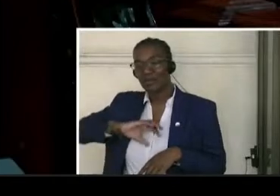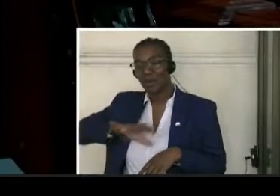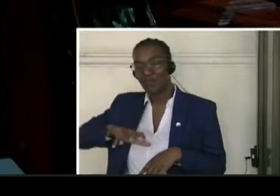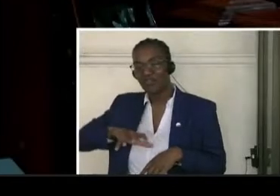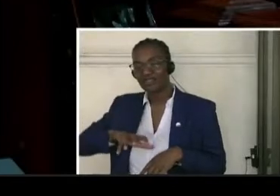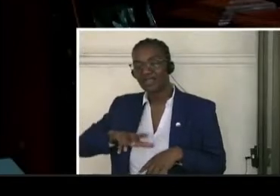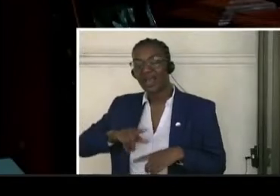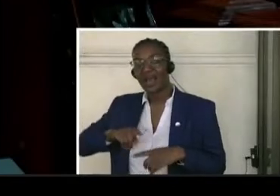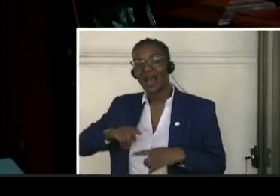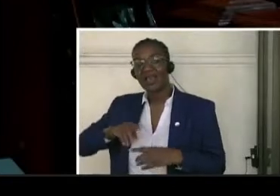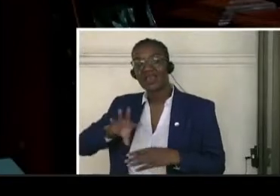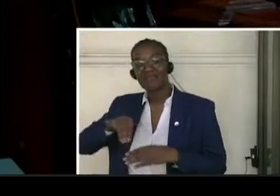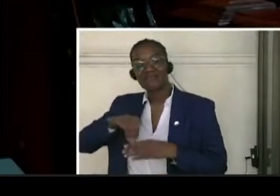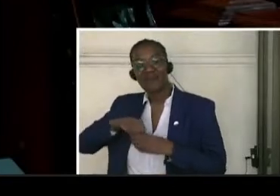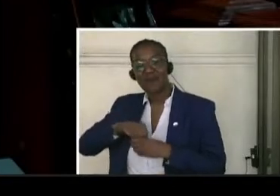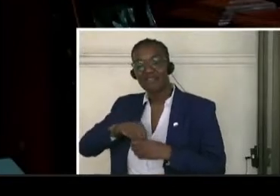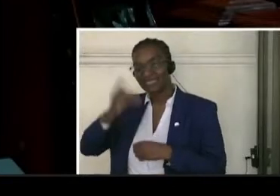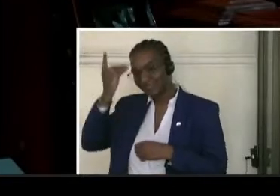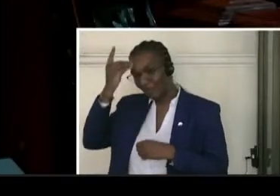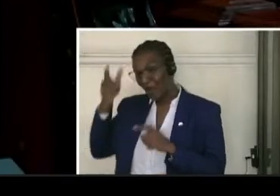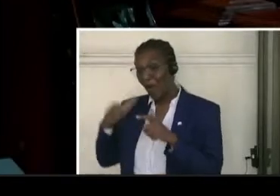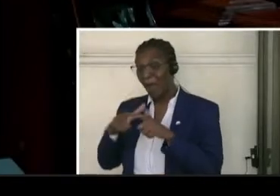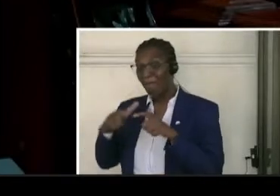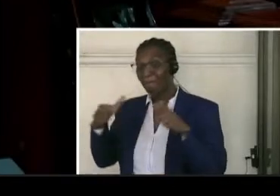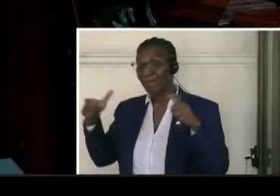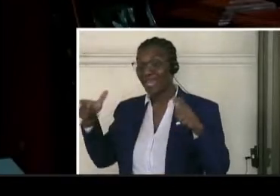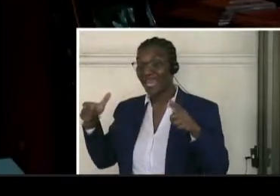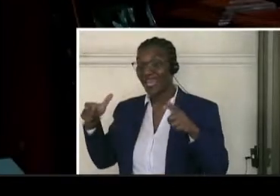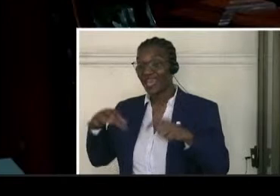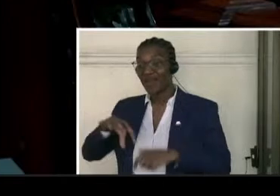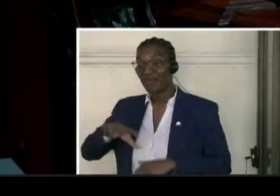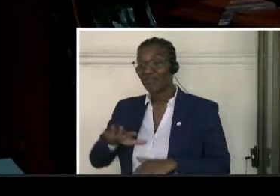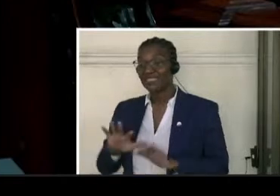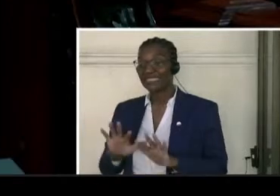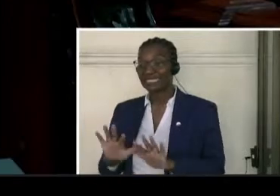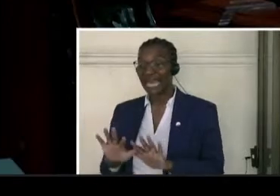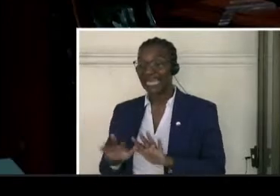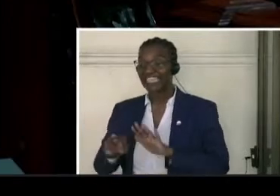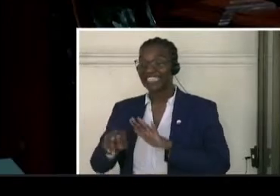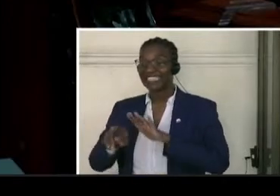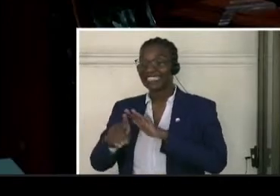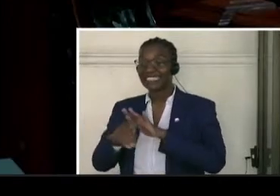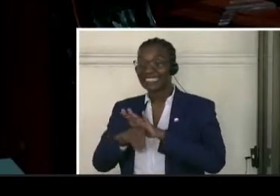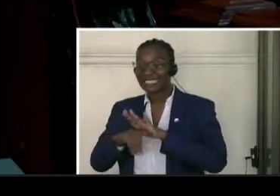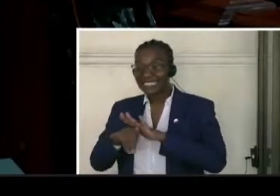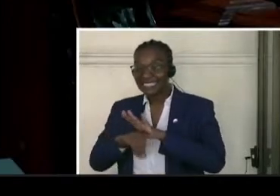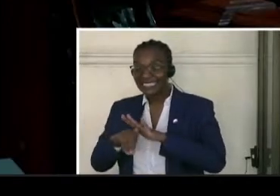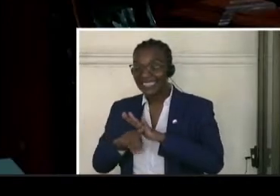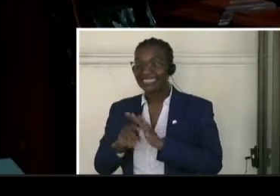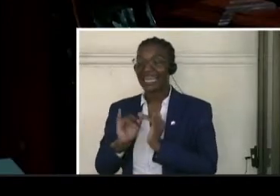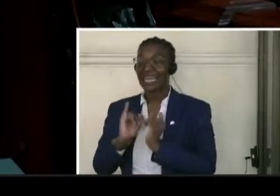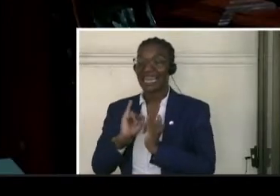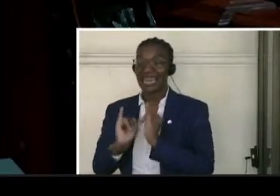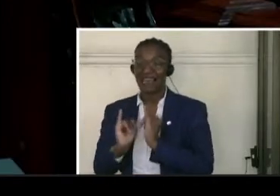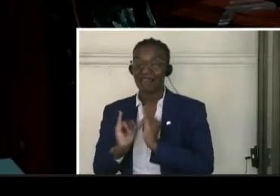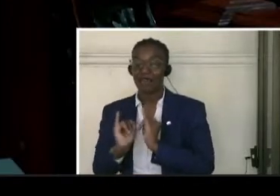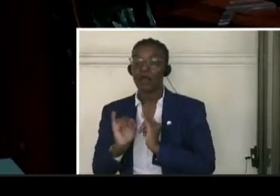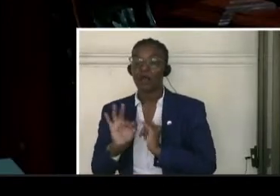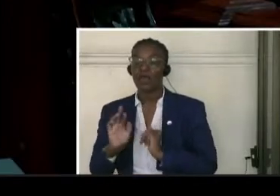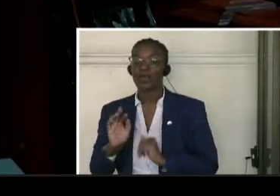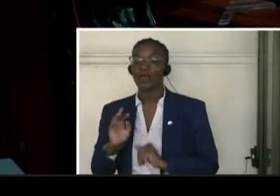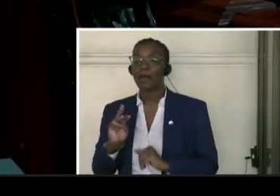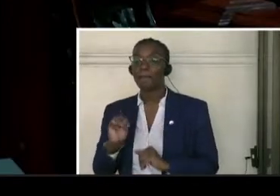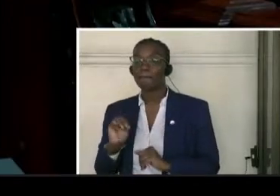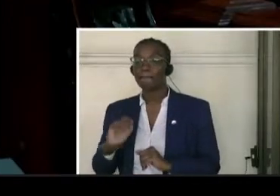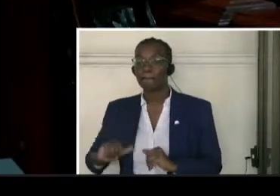around eThekwini. Why a big province with 10 districts and 11 with a metro? With more than 11